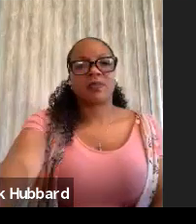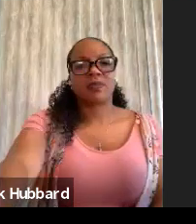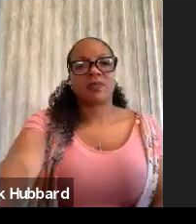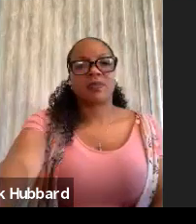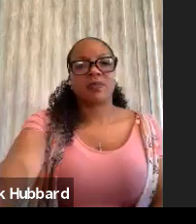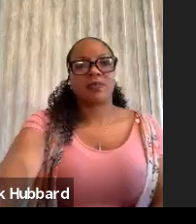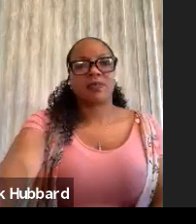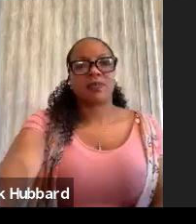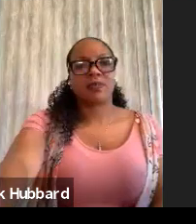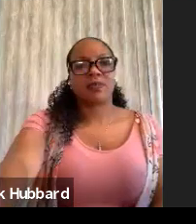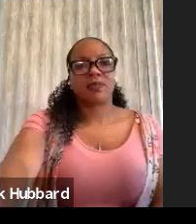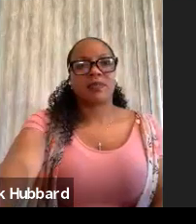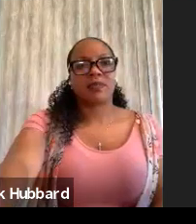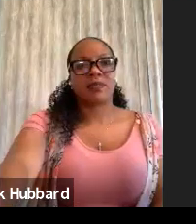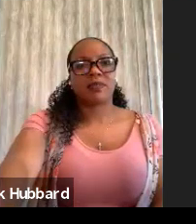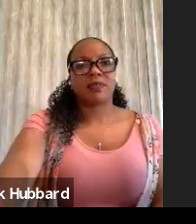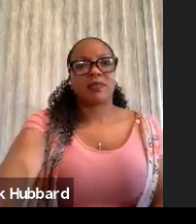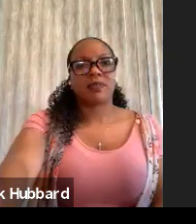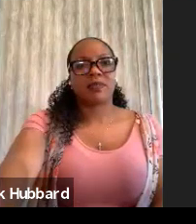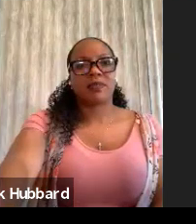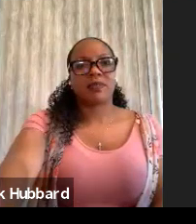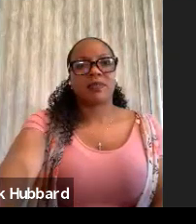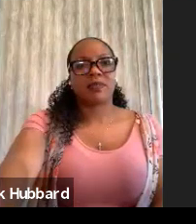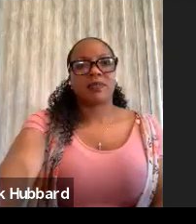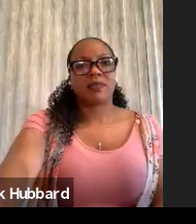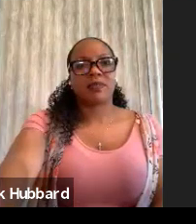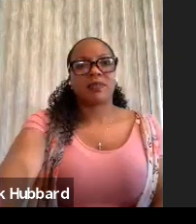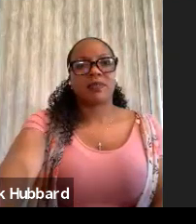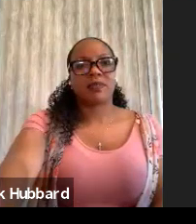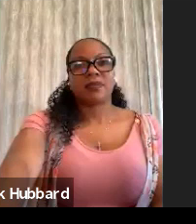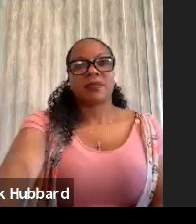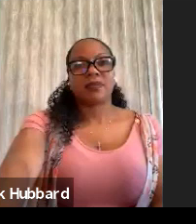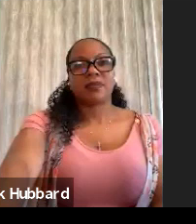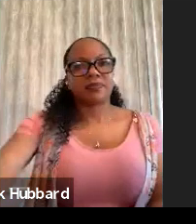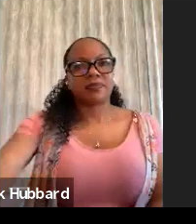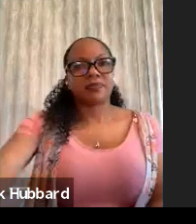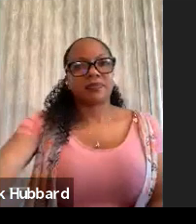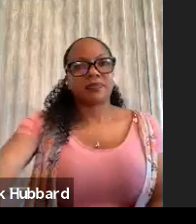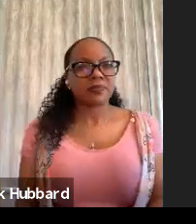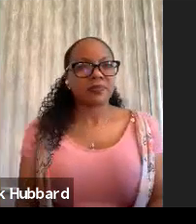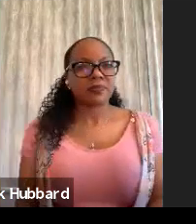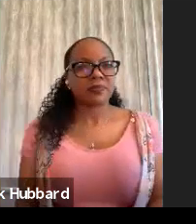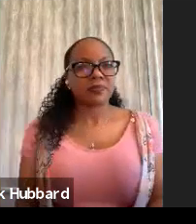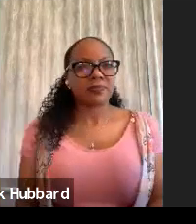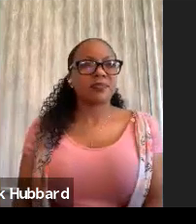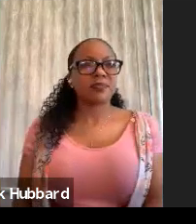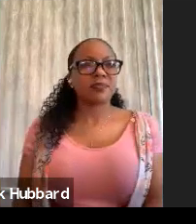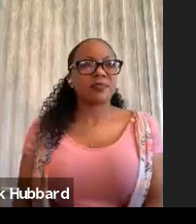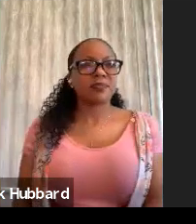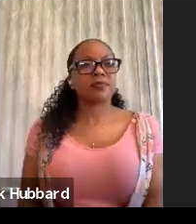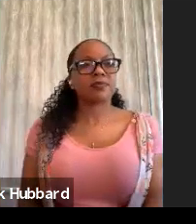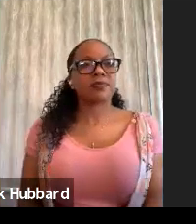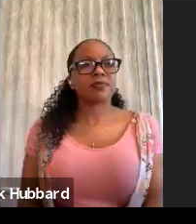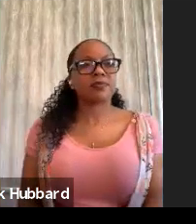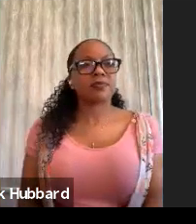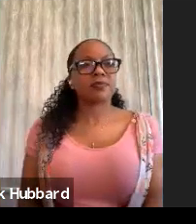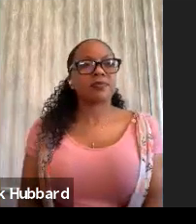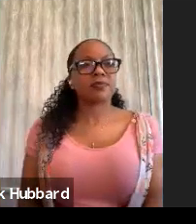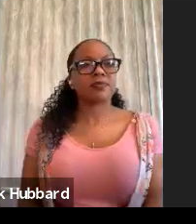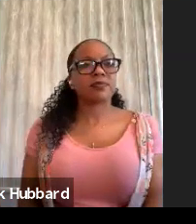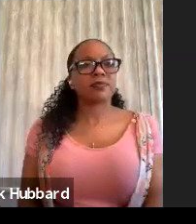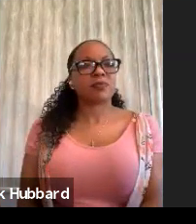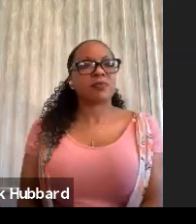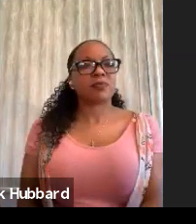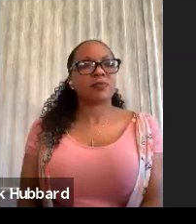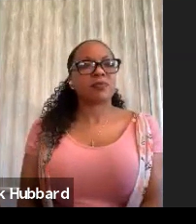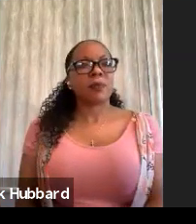Cortega, and Lindsay have all painted a picture of what it's like in early childhood now. So I don't want to repeat anything that